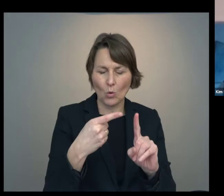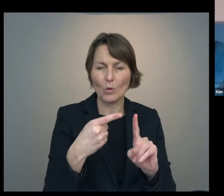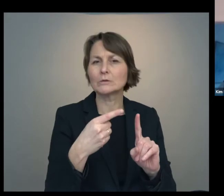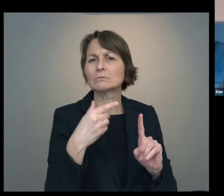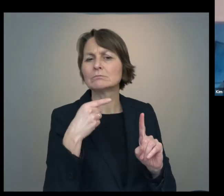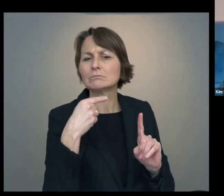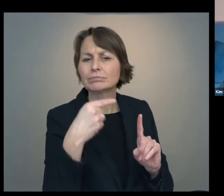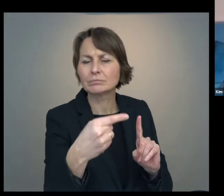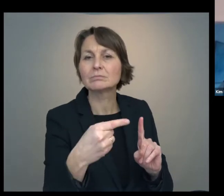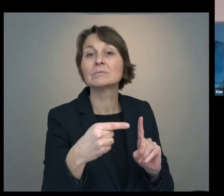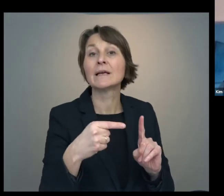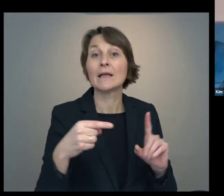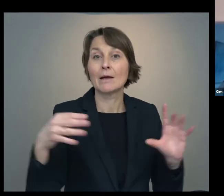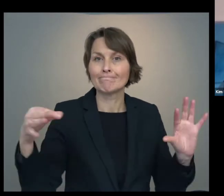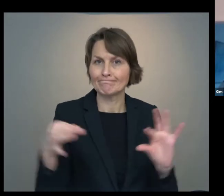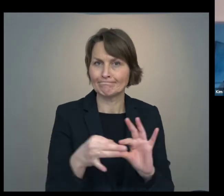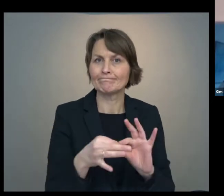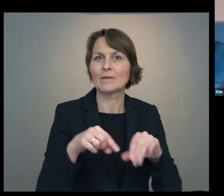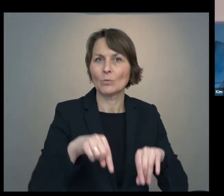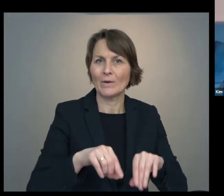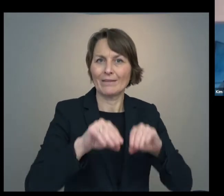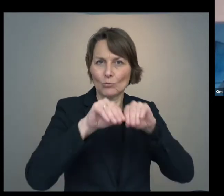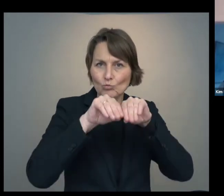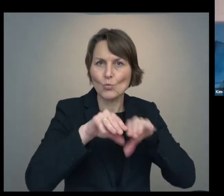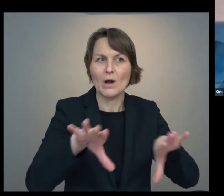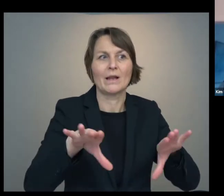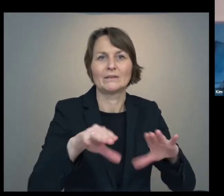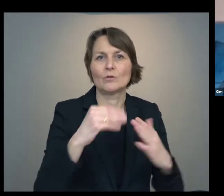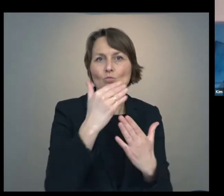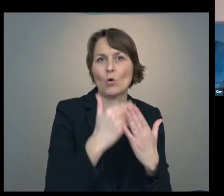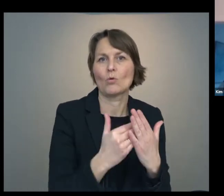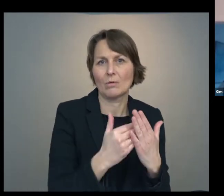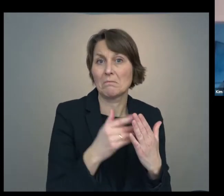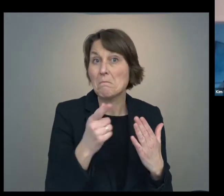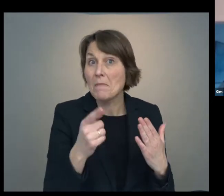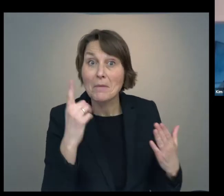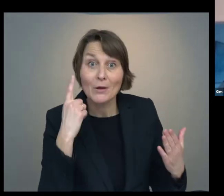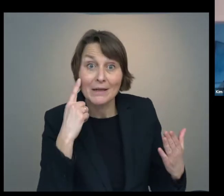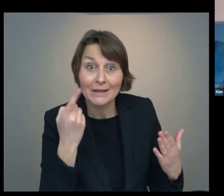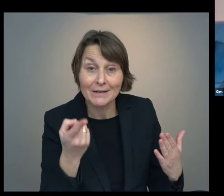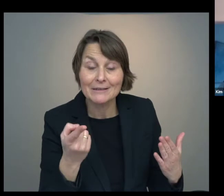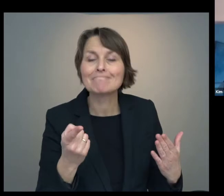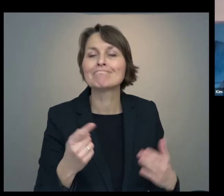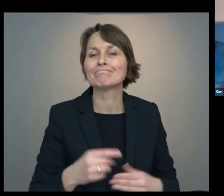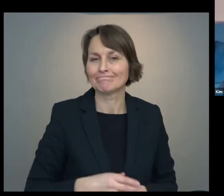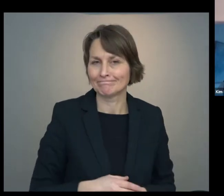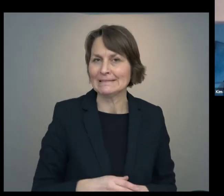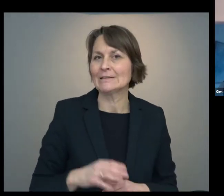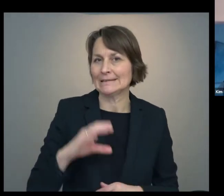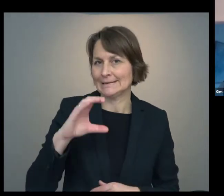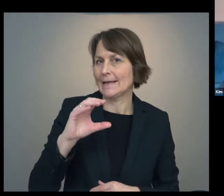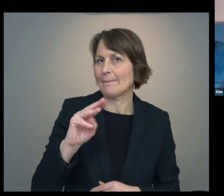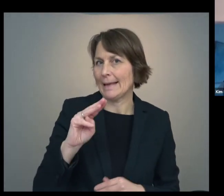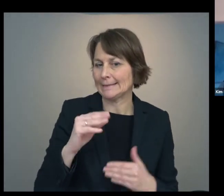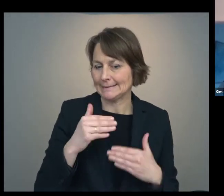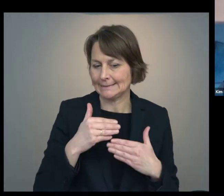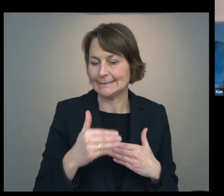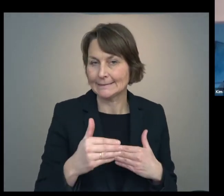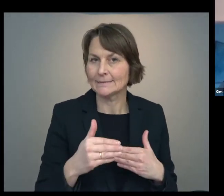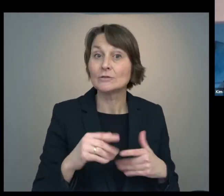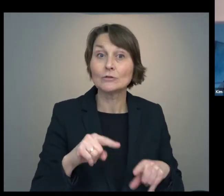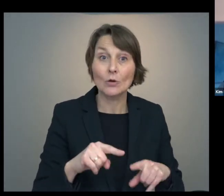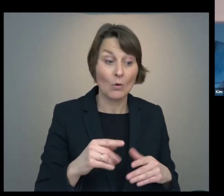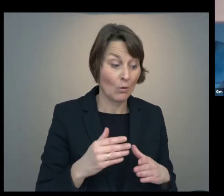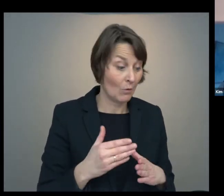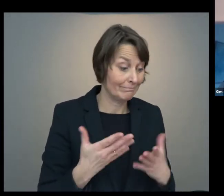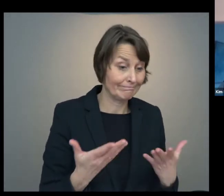set some overall goals. And now we've connected that with our release program, as you might have heard